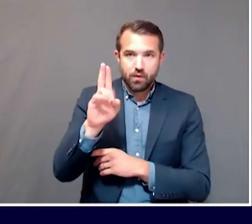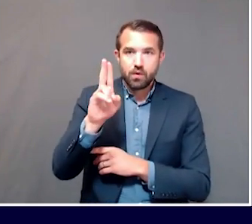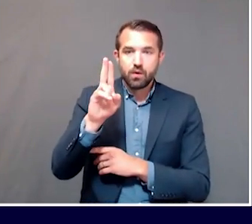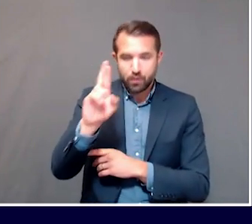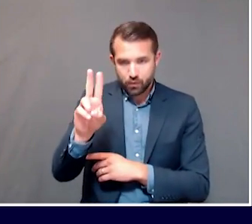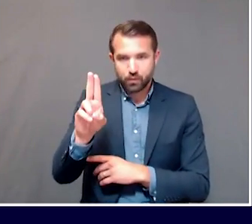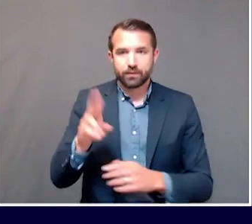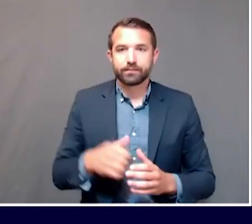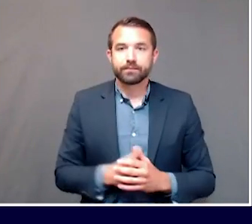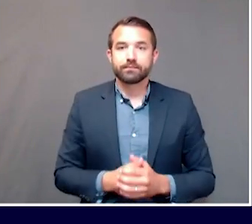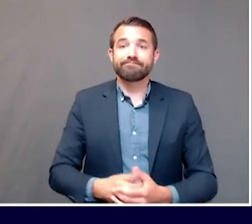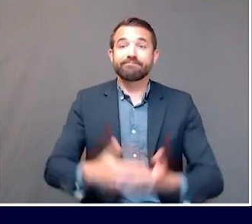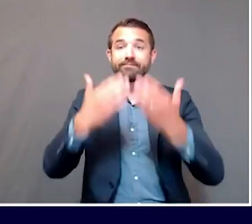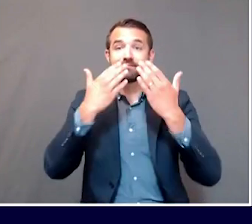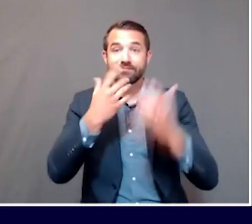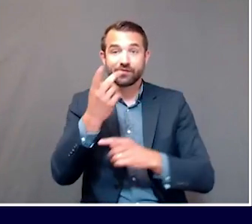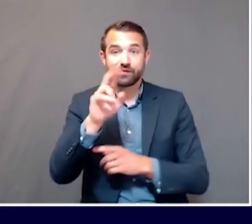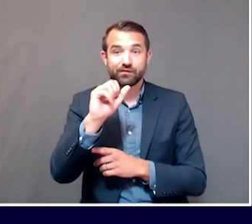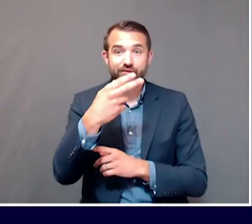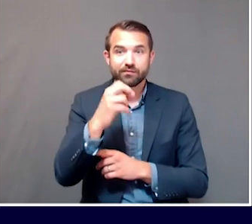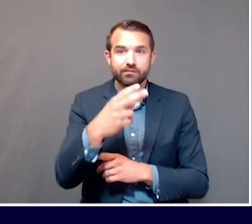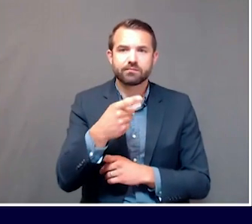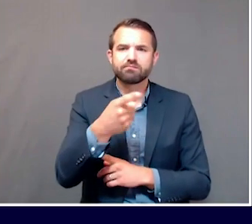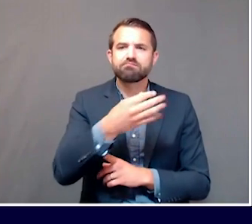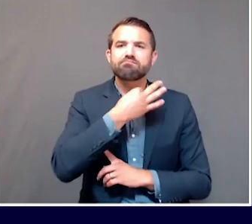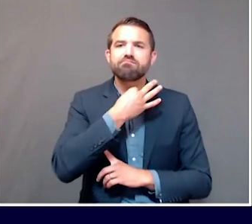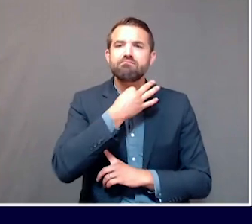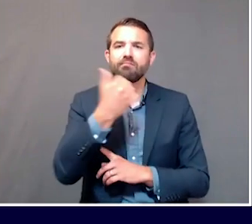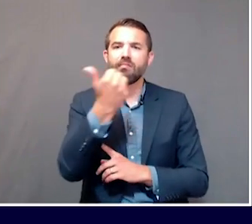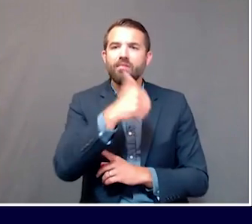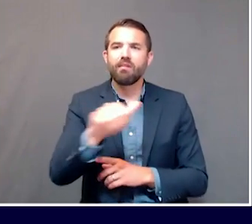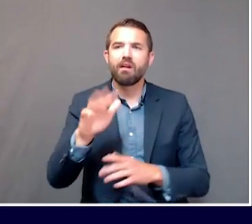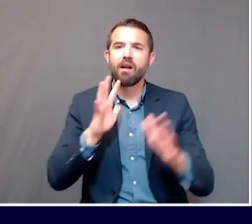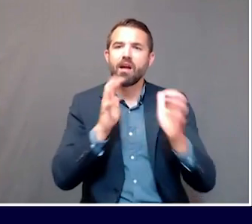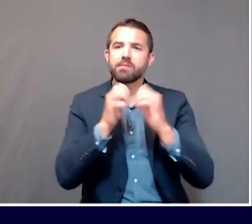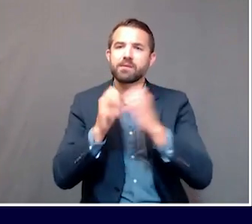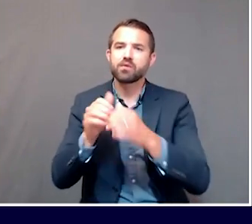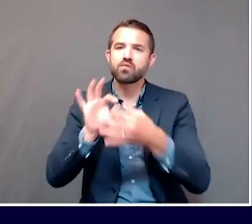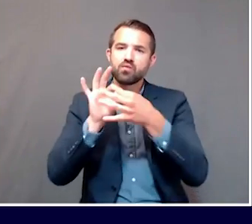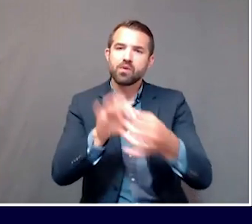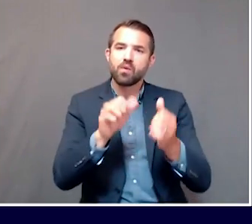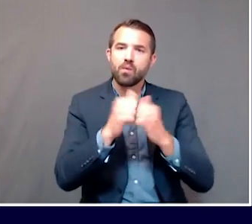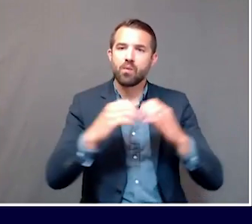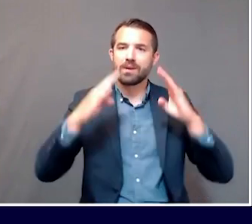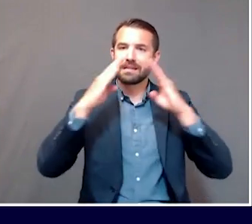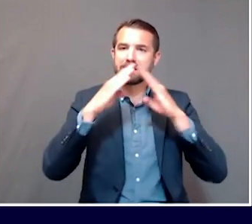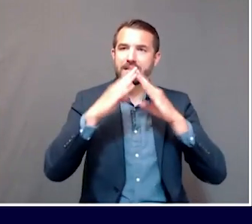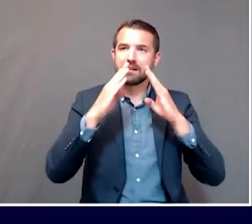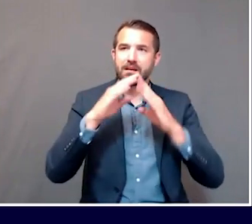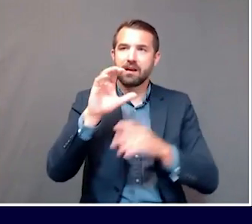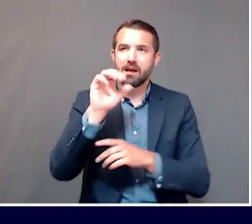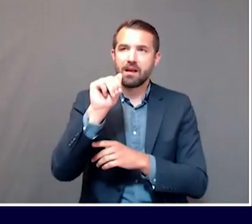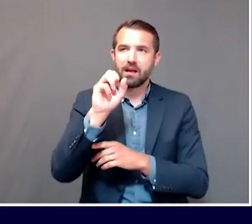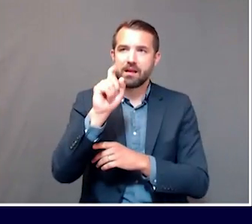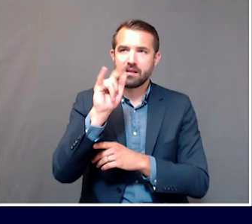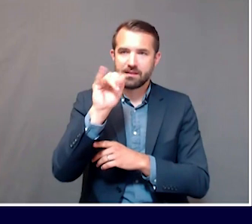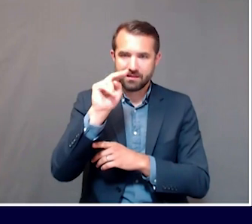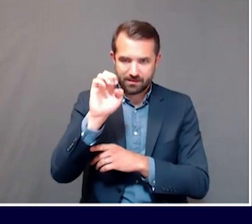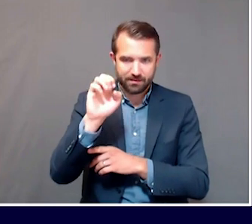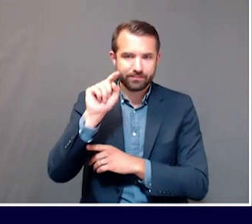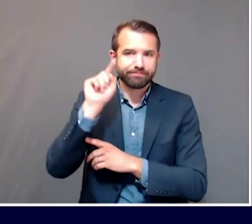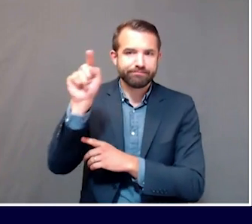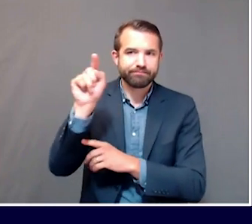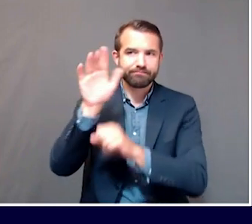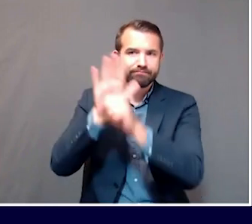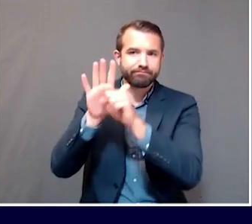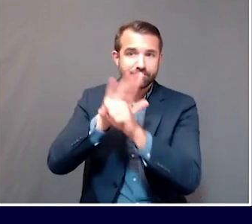you, Dr. Shah. Do you have any further updates on the situation in Castine and whether, as you're investigating, you have learned if the people